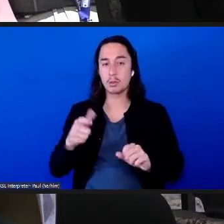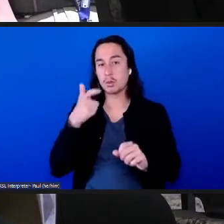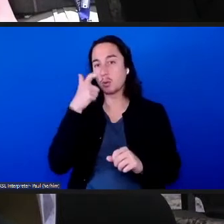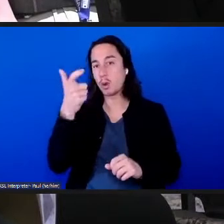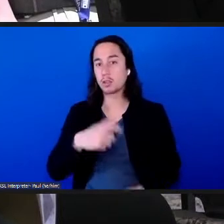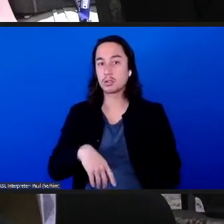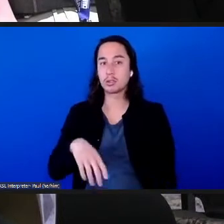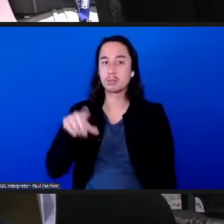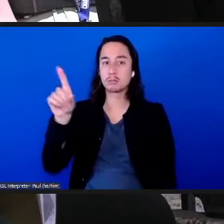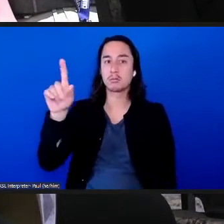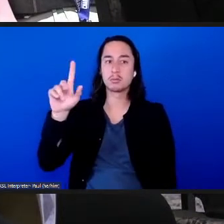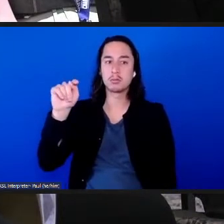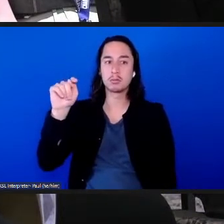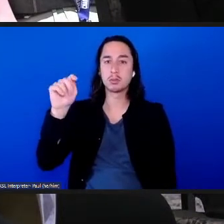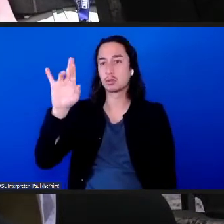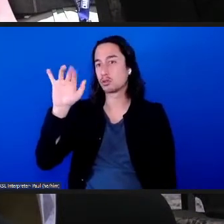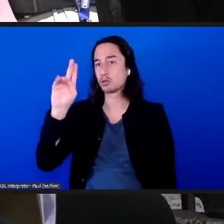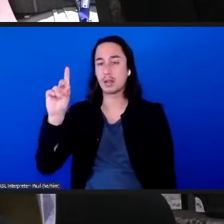Trade somewhere.